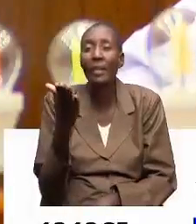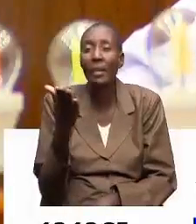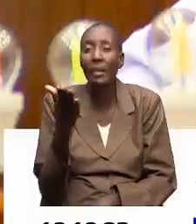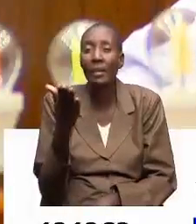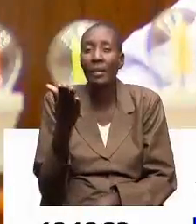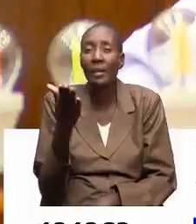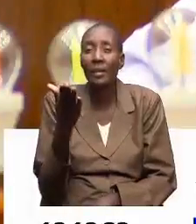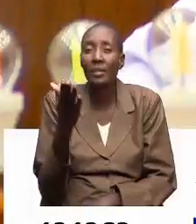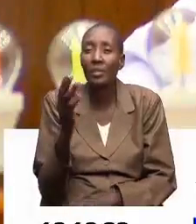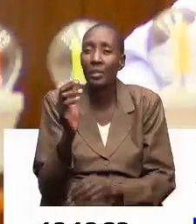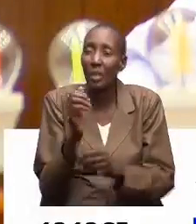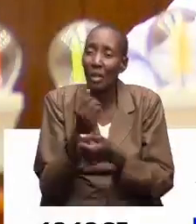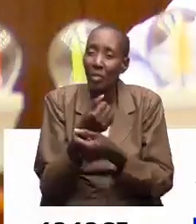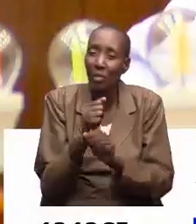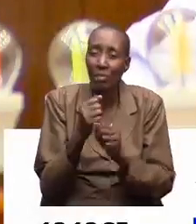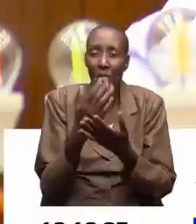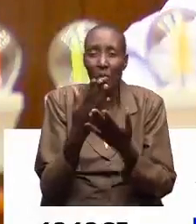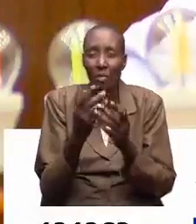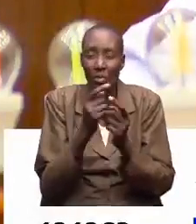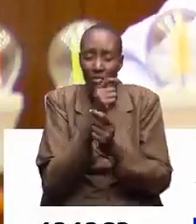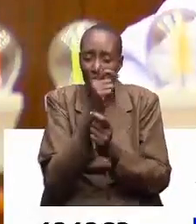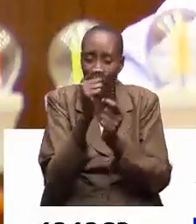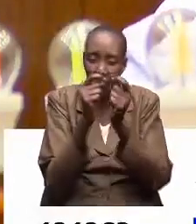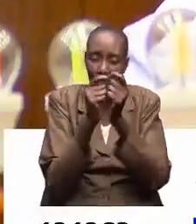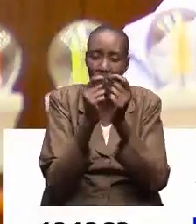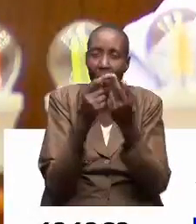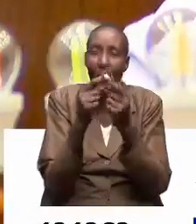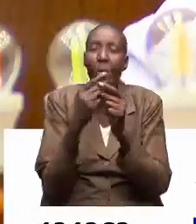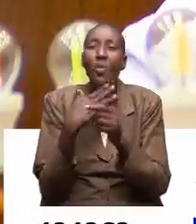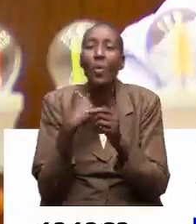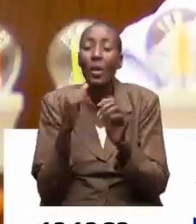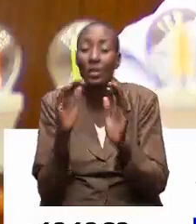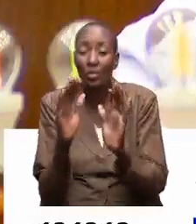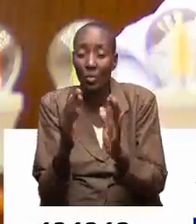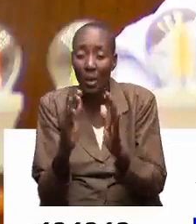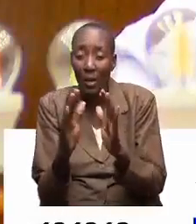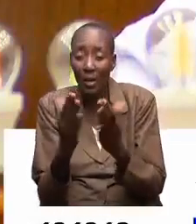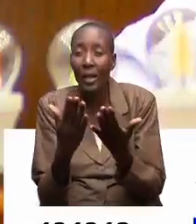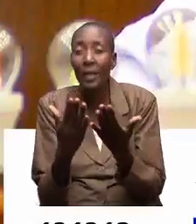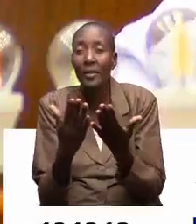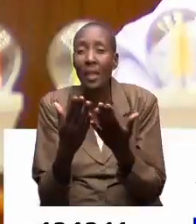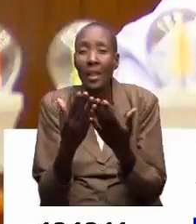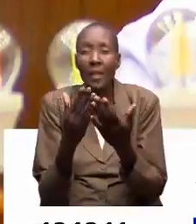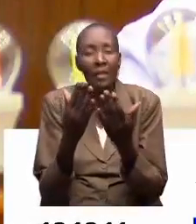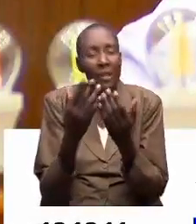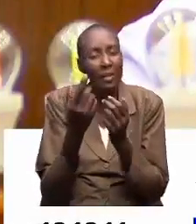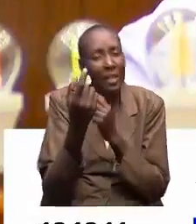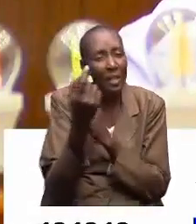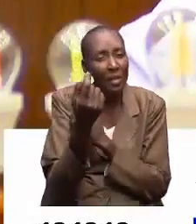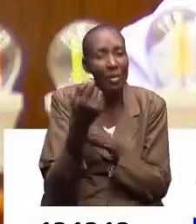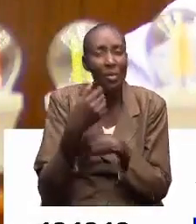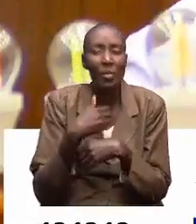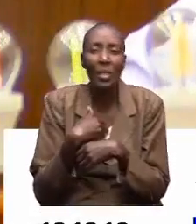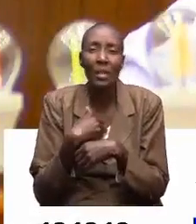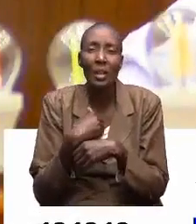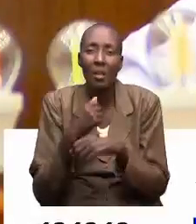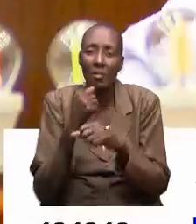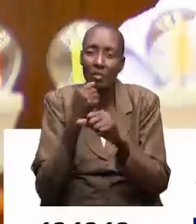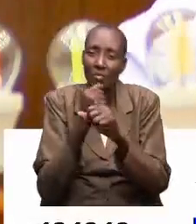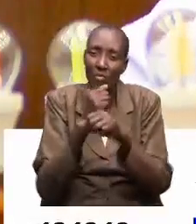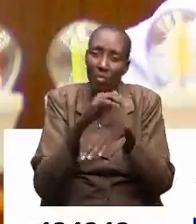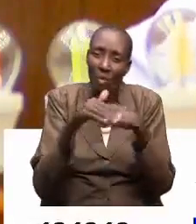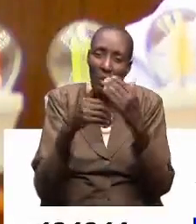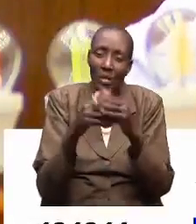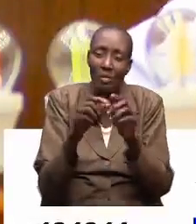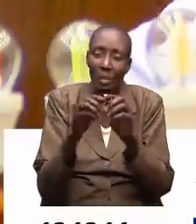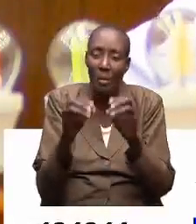that you don't need to do specific but what we want to encourage you, the little resources you have, to whoever much is given, much is